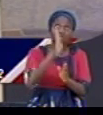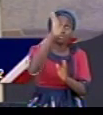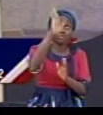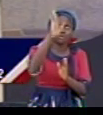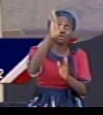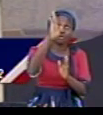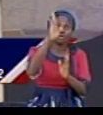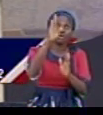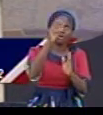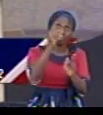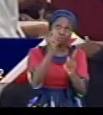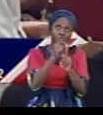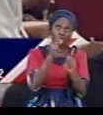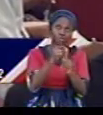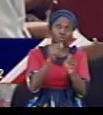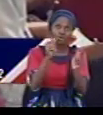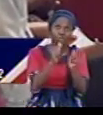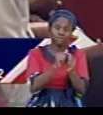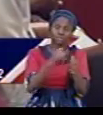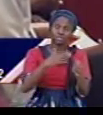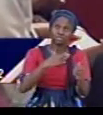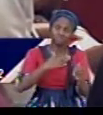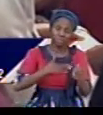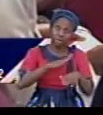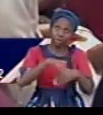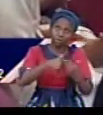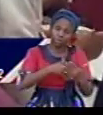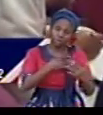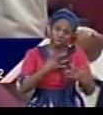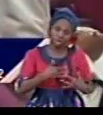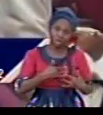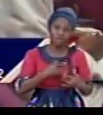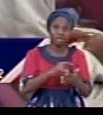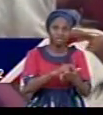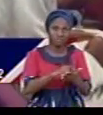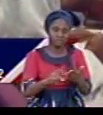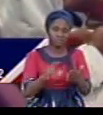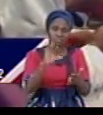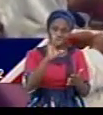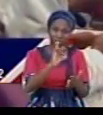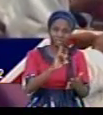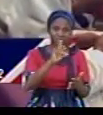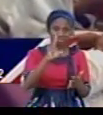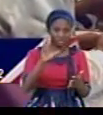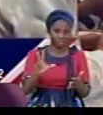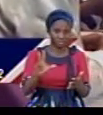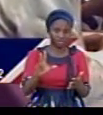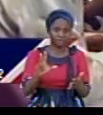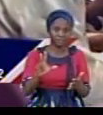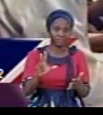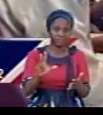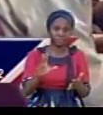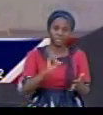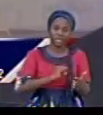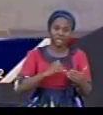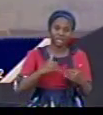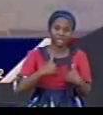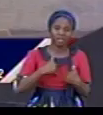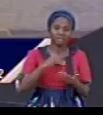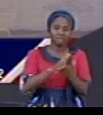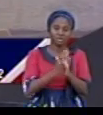my whole heart. Verse 83, I am become like a